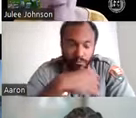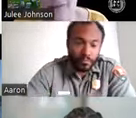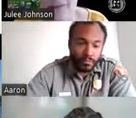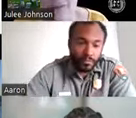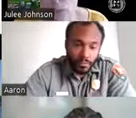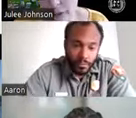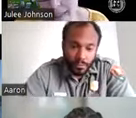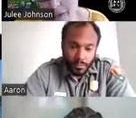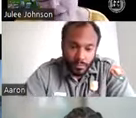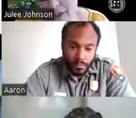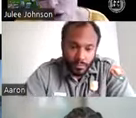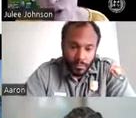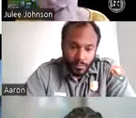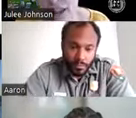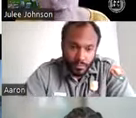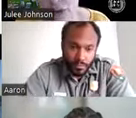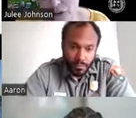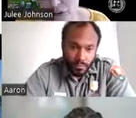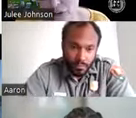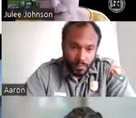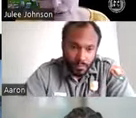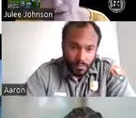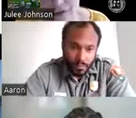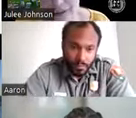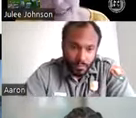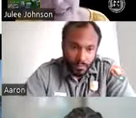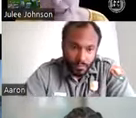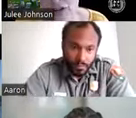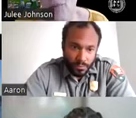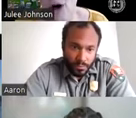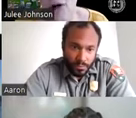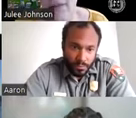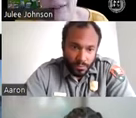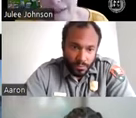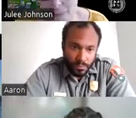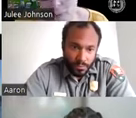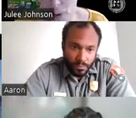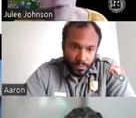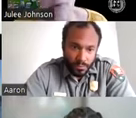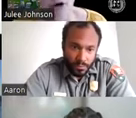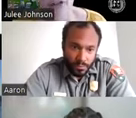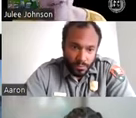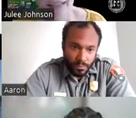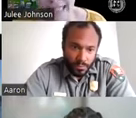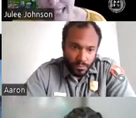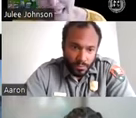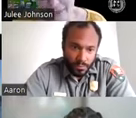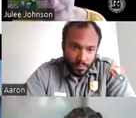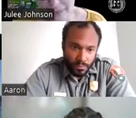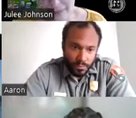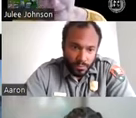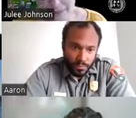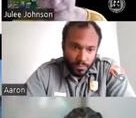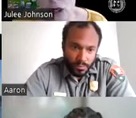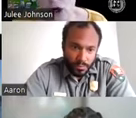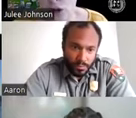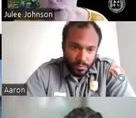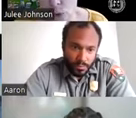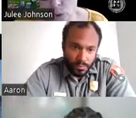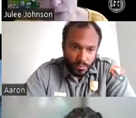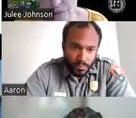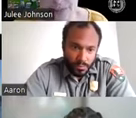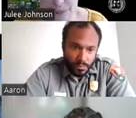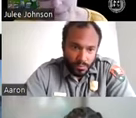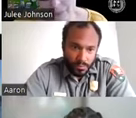Maryland, working as an architectural conservator at National Mall and Memorial Parks in DC.